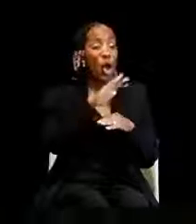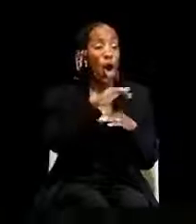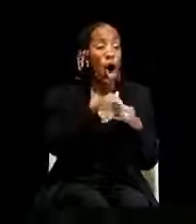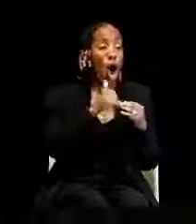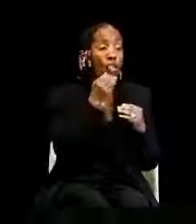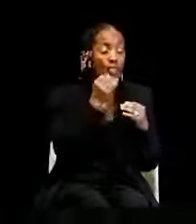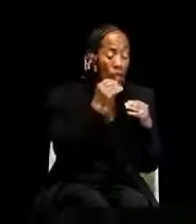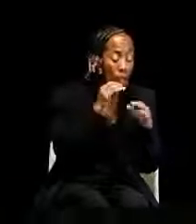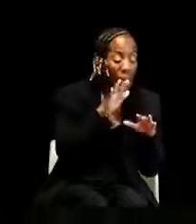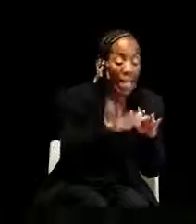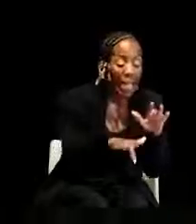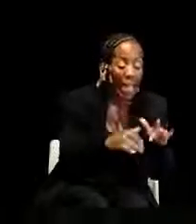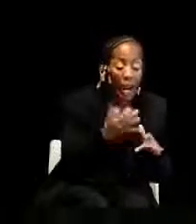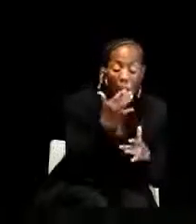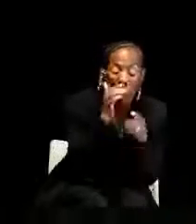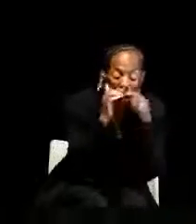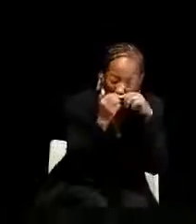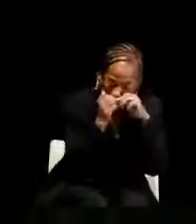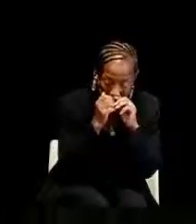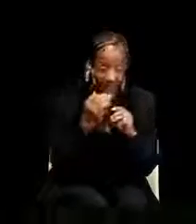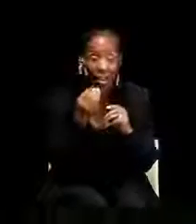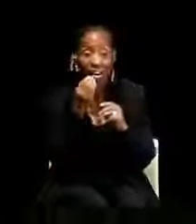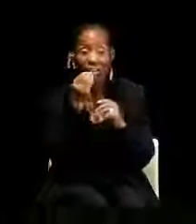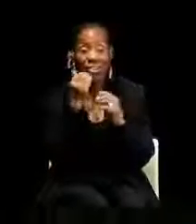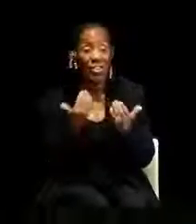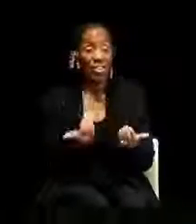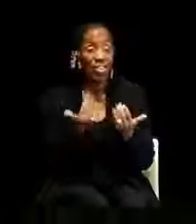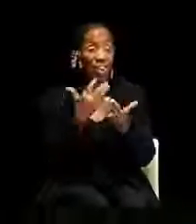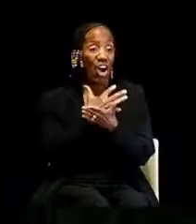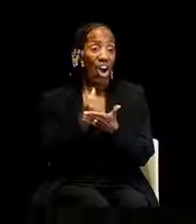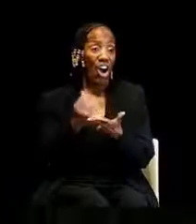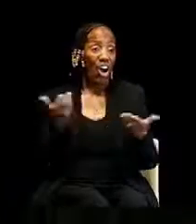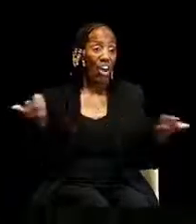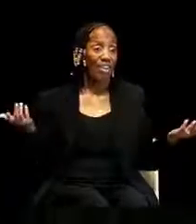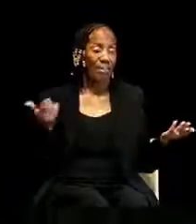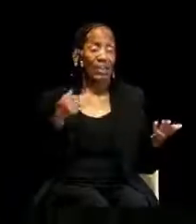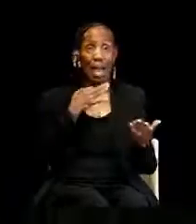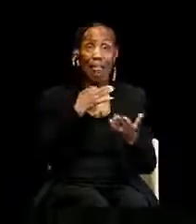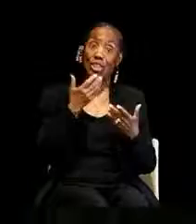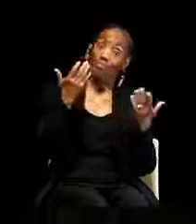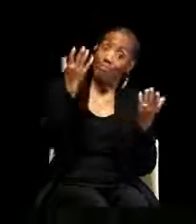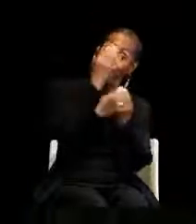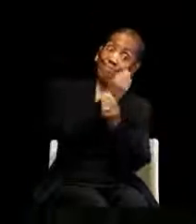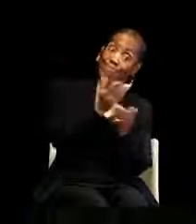all up her nose, and there was no food. So I was curious, at least, right?